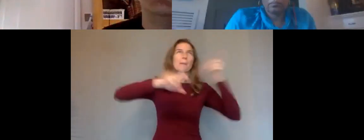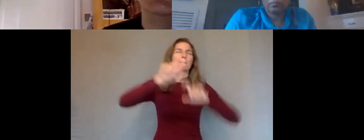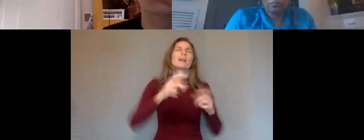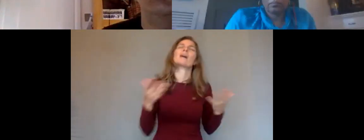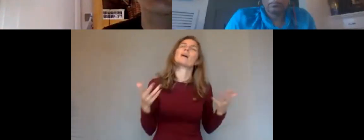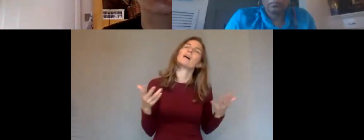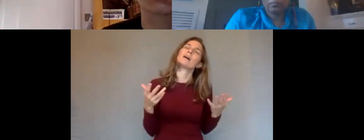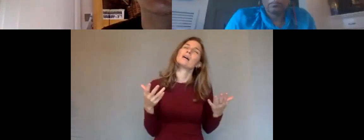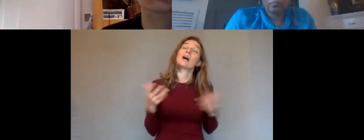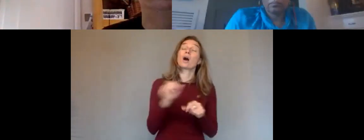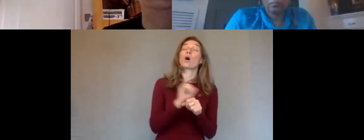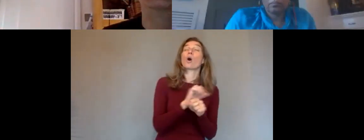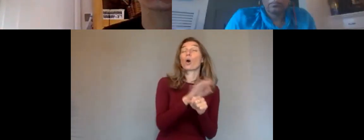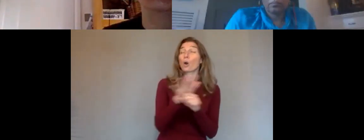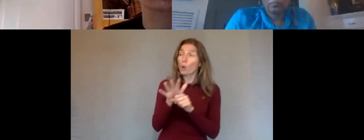experiencing COVID